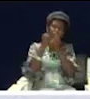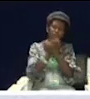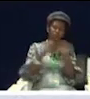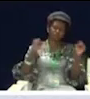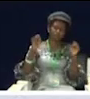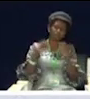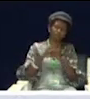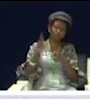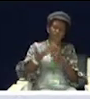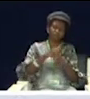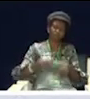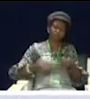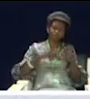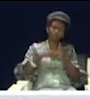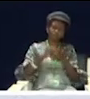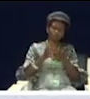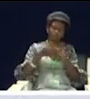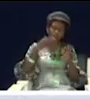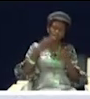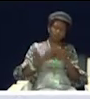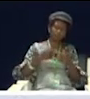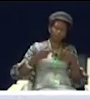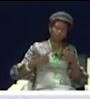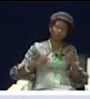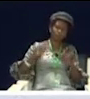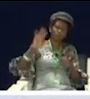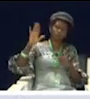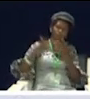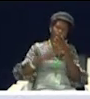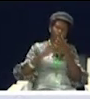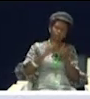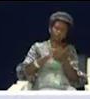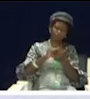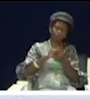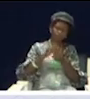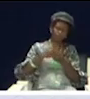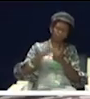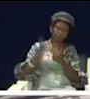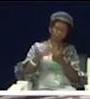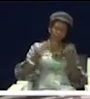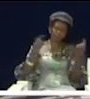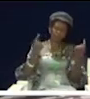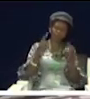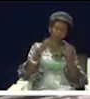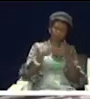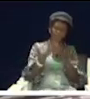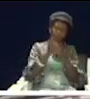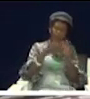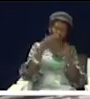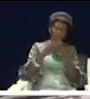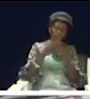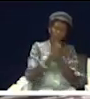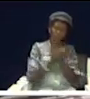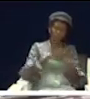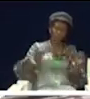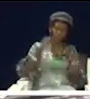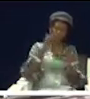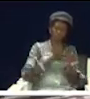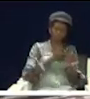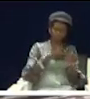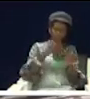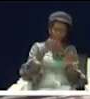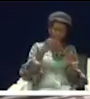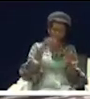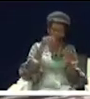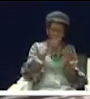their lives. Let your blood wash away their sins. Save their souls, Lord,